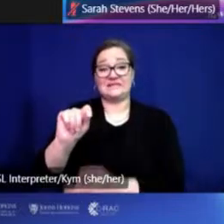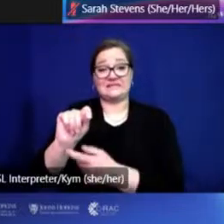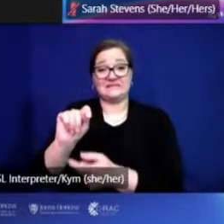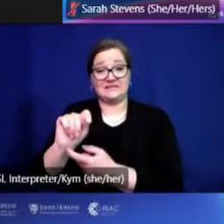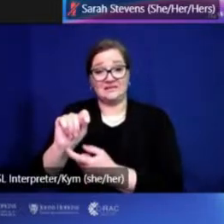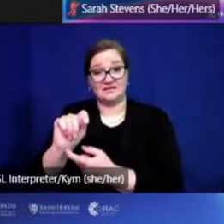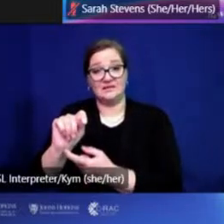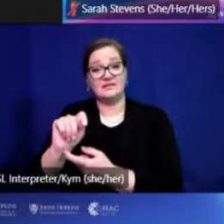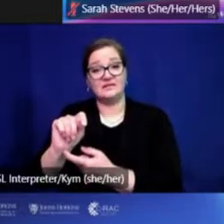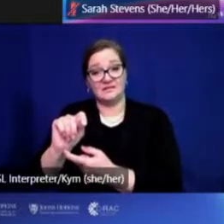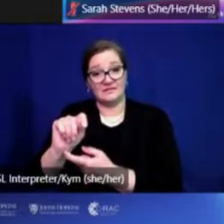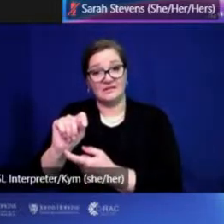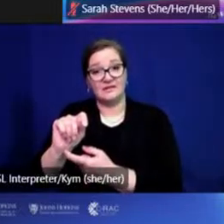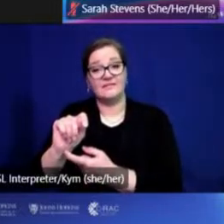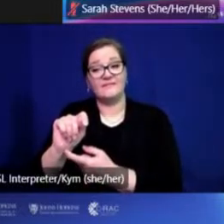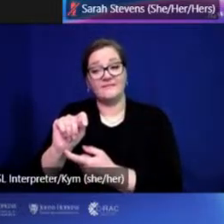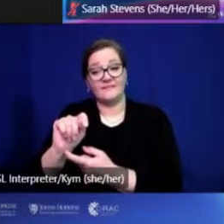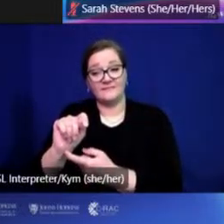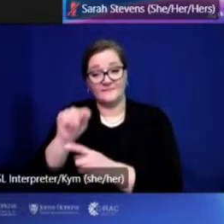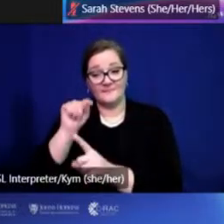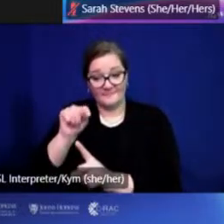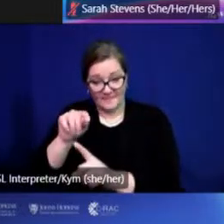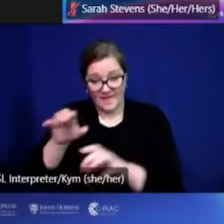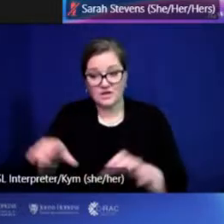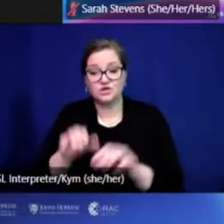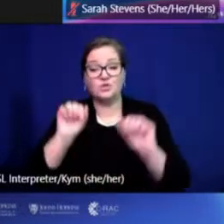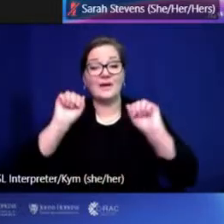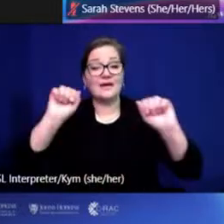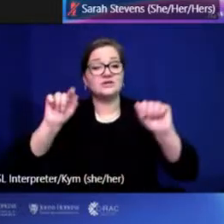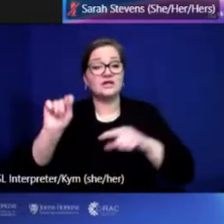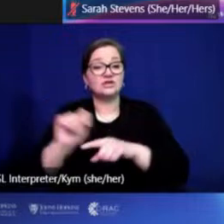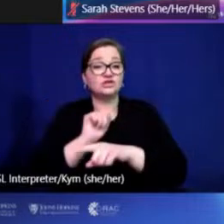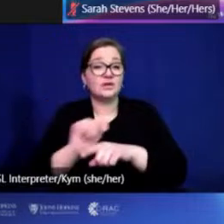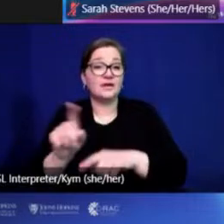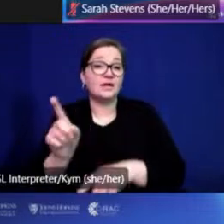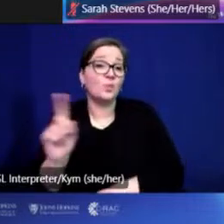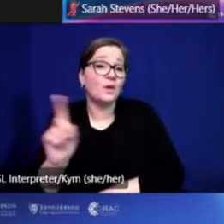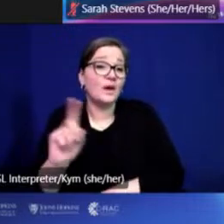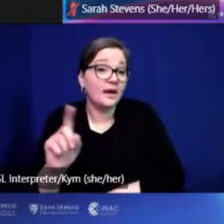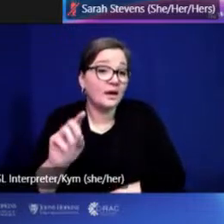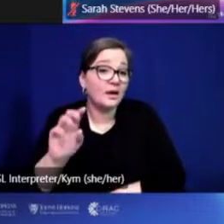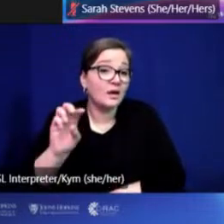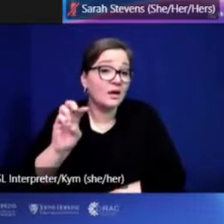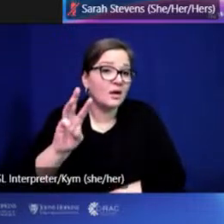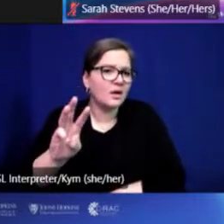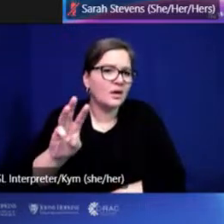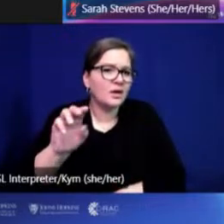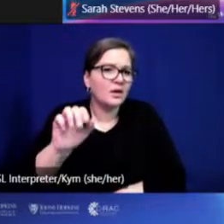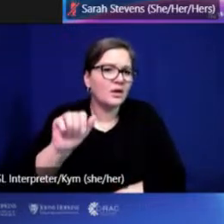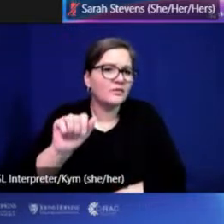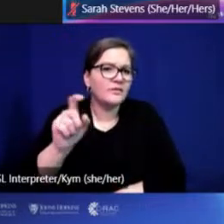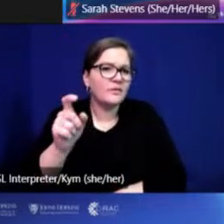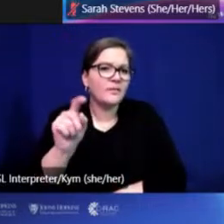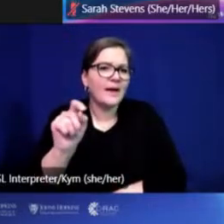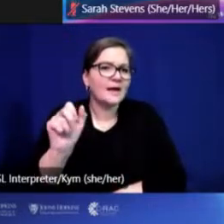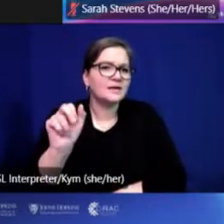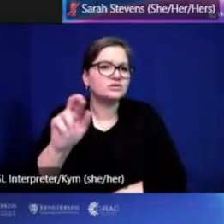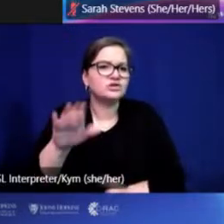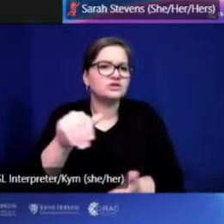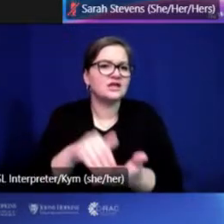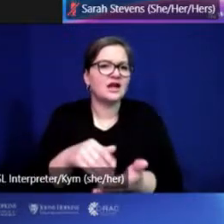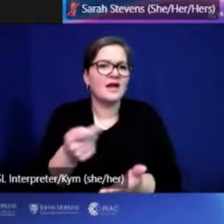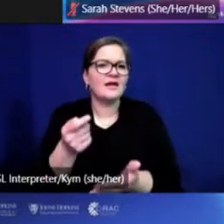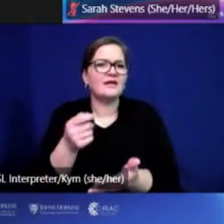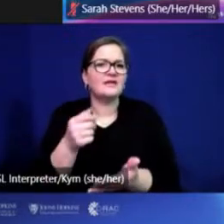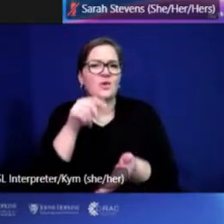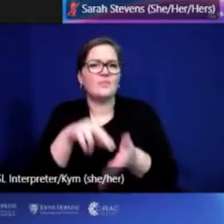actually does exercise training at the Waxter Center. I don't want to be off color again, but